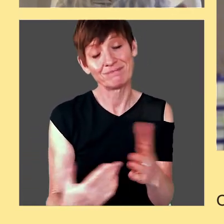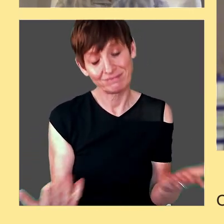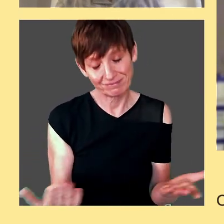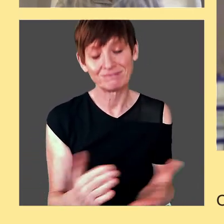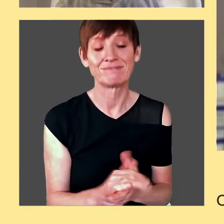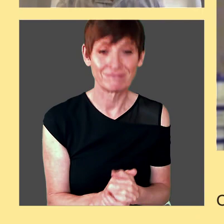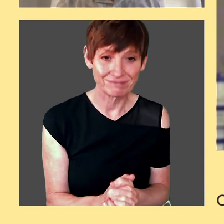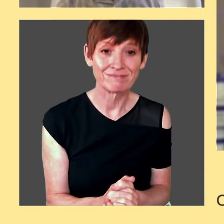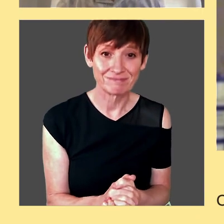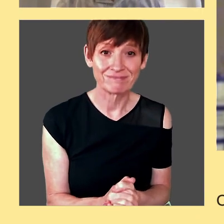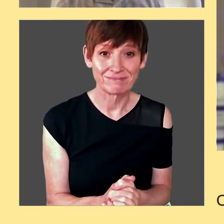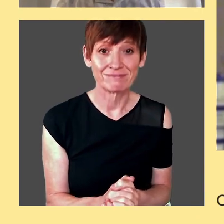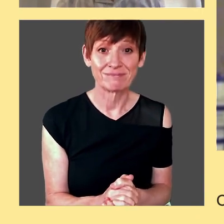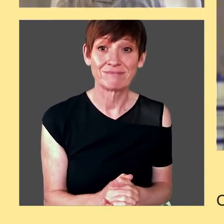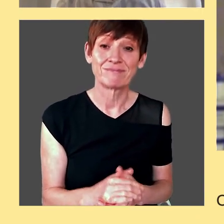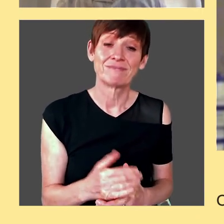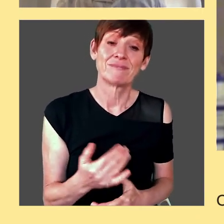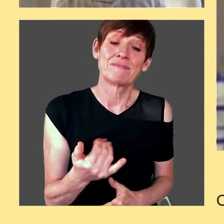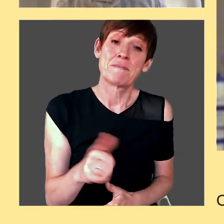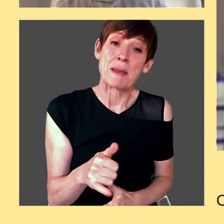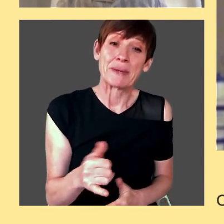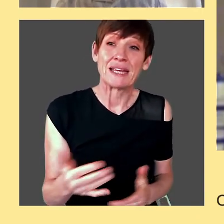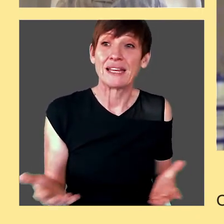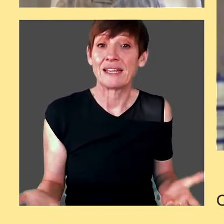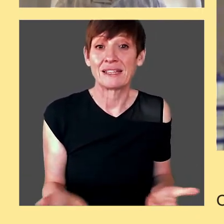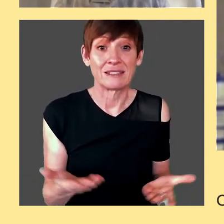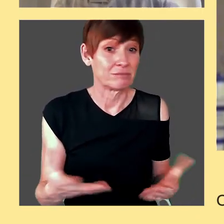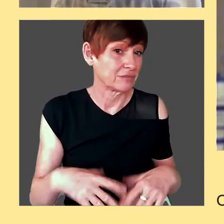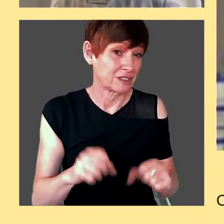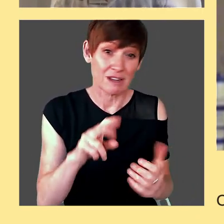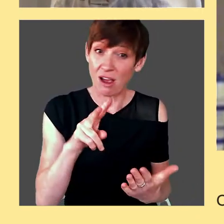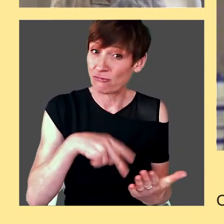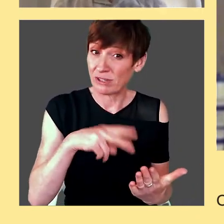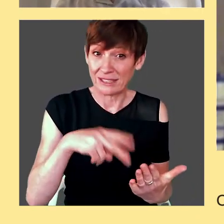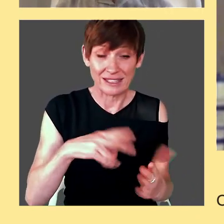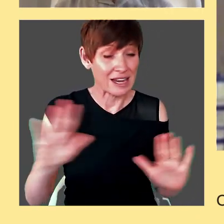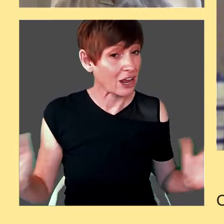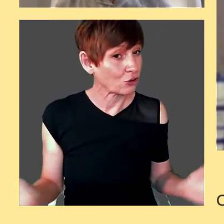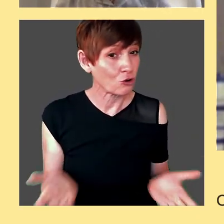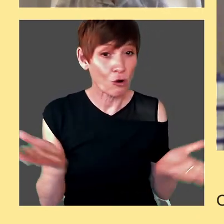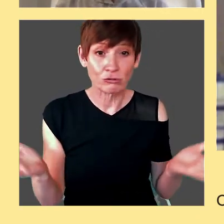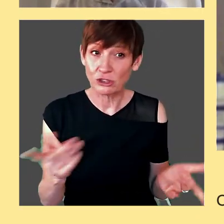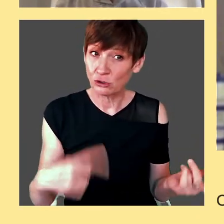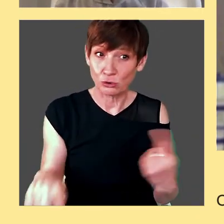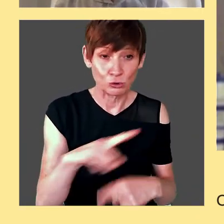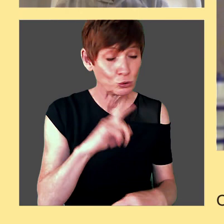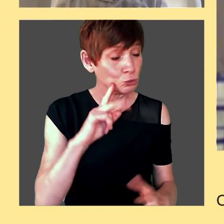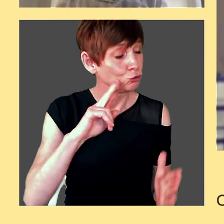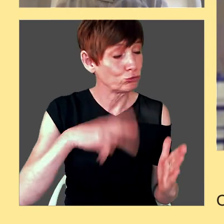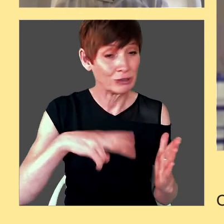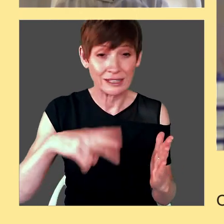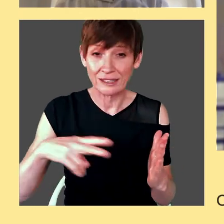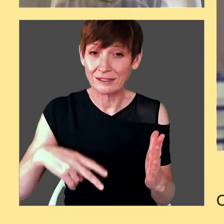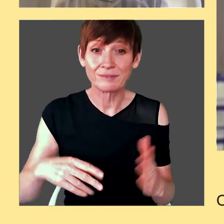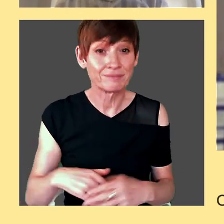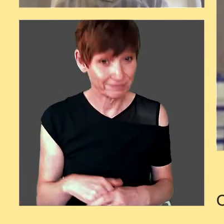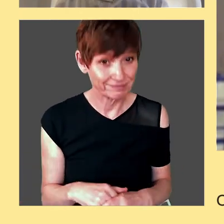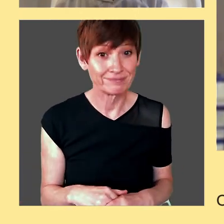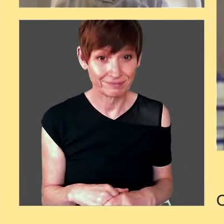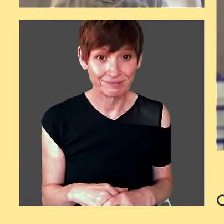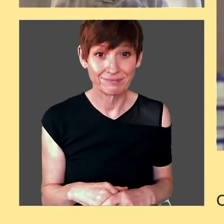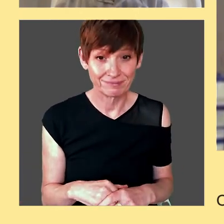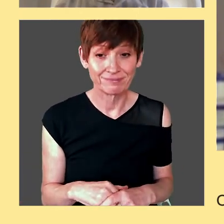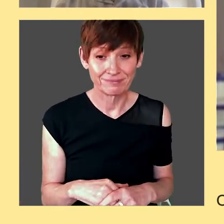And maybe I start with reading. I encourage you to read, for everyone,